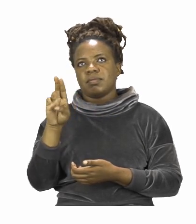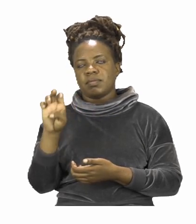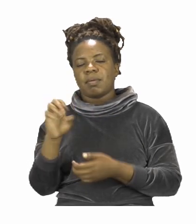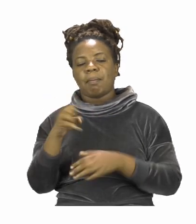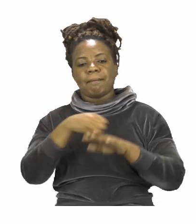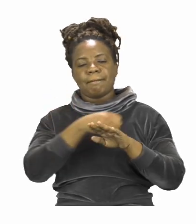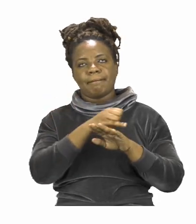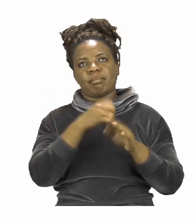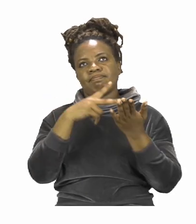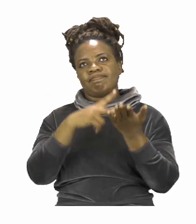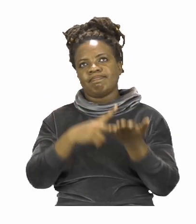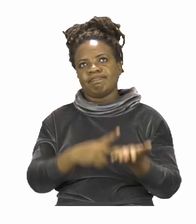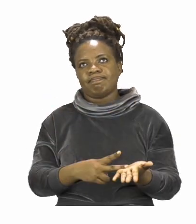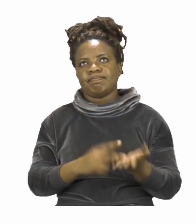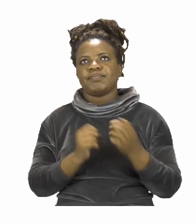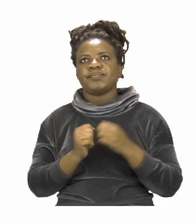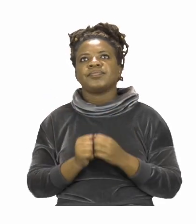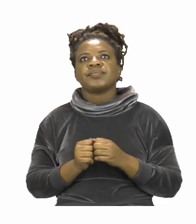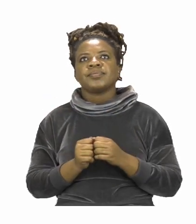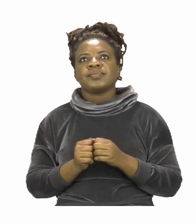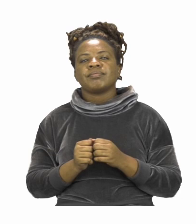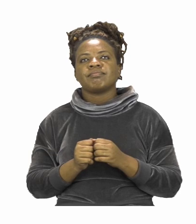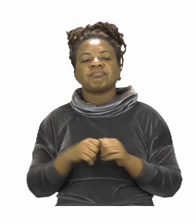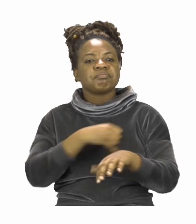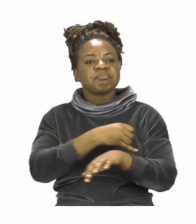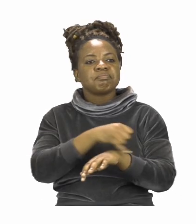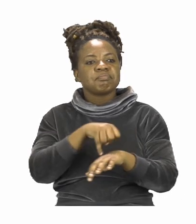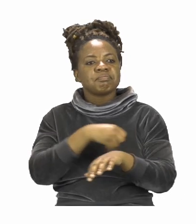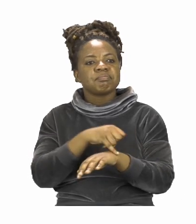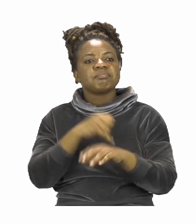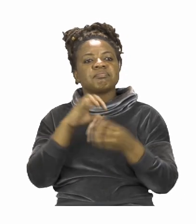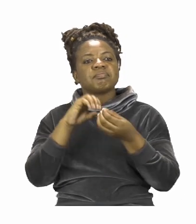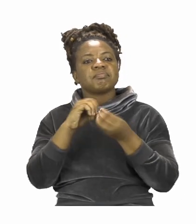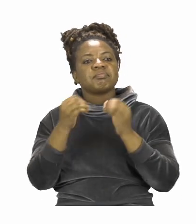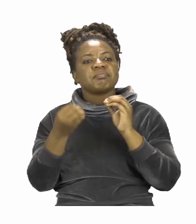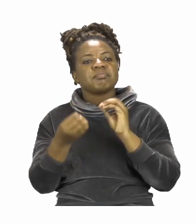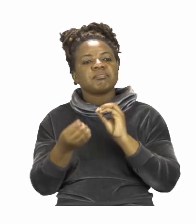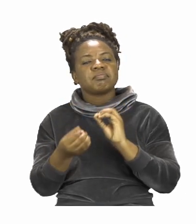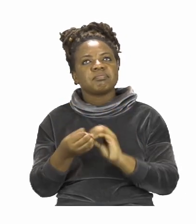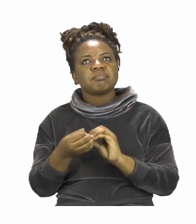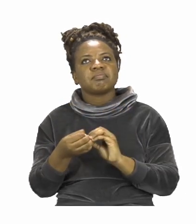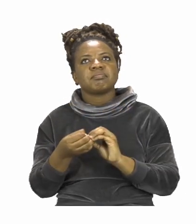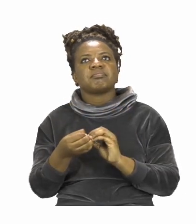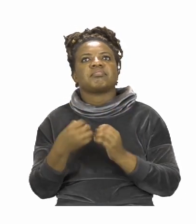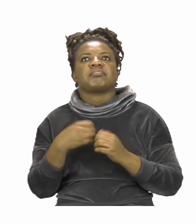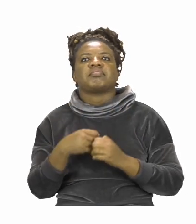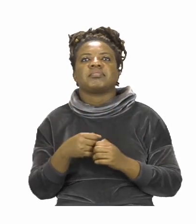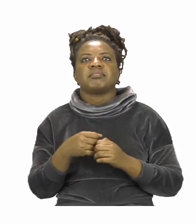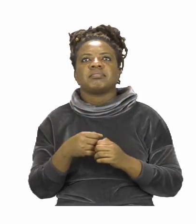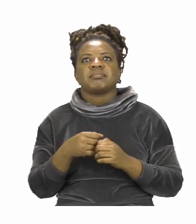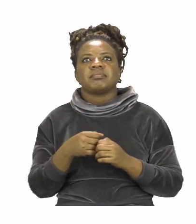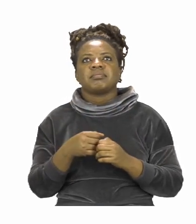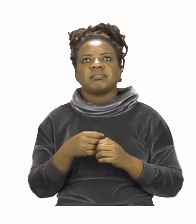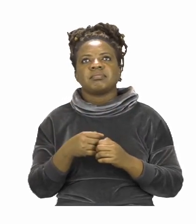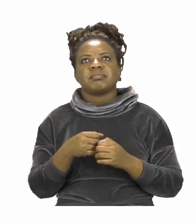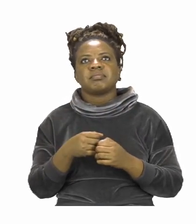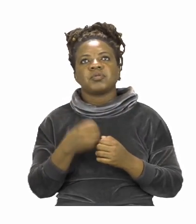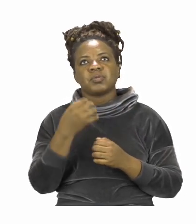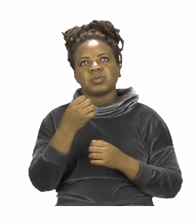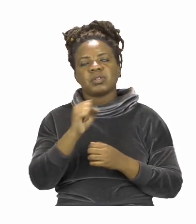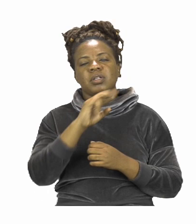the place that a number sits. Today, we have 3 of them. Grandpa